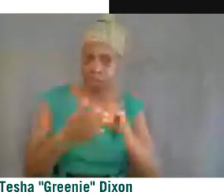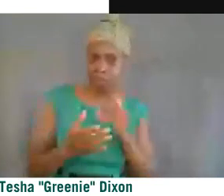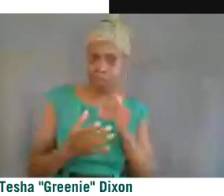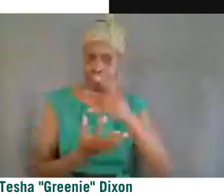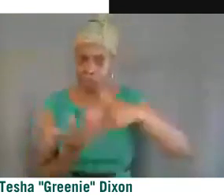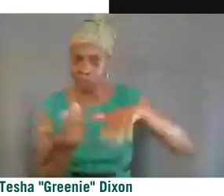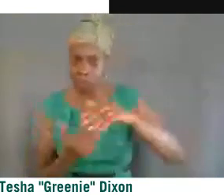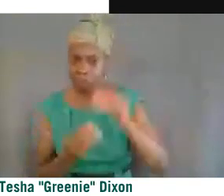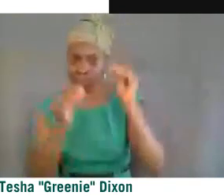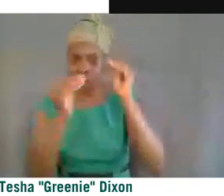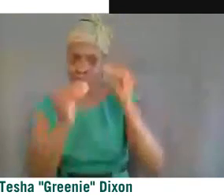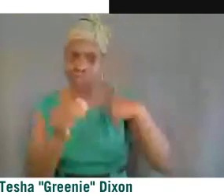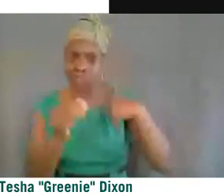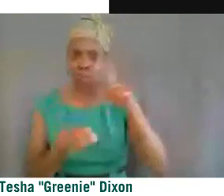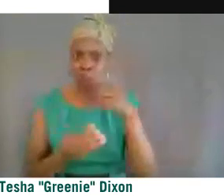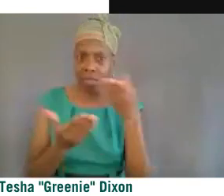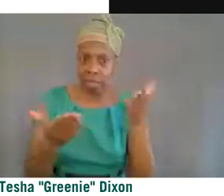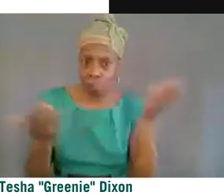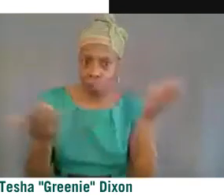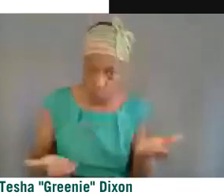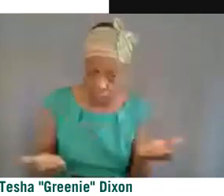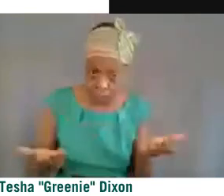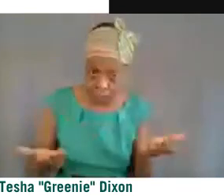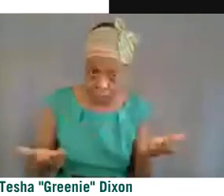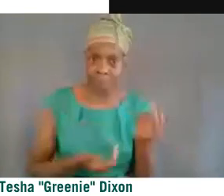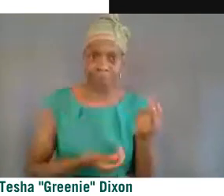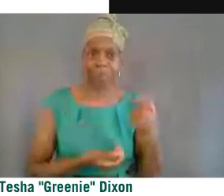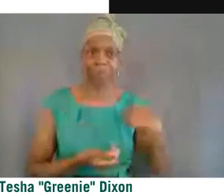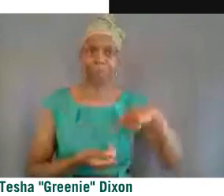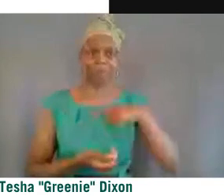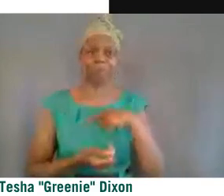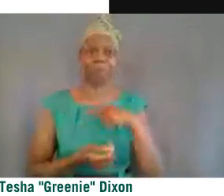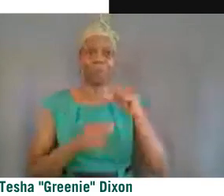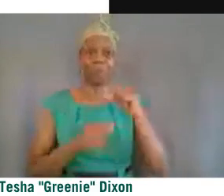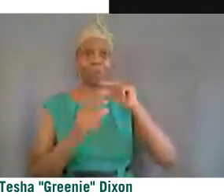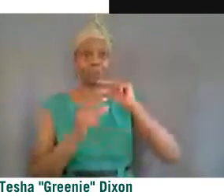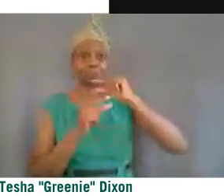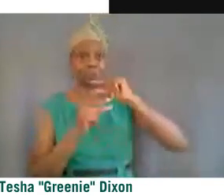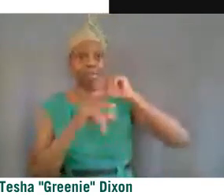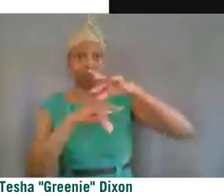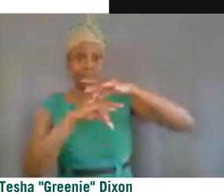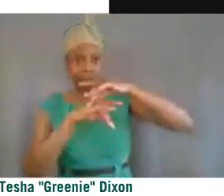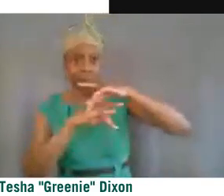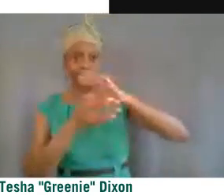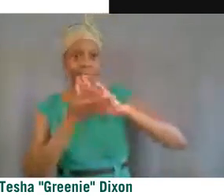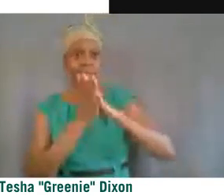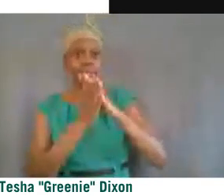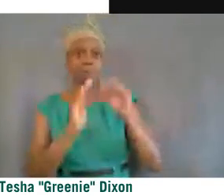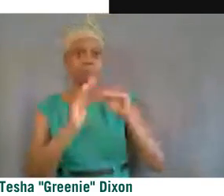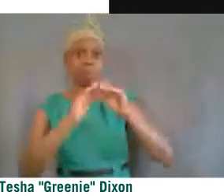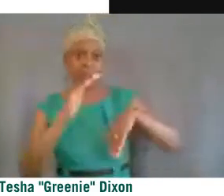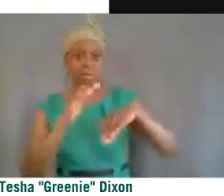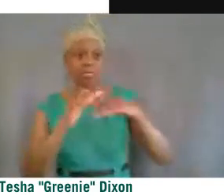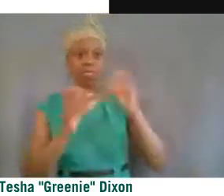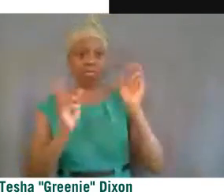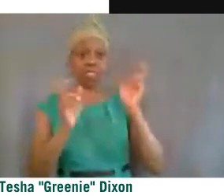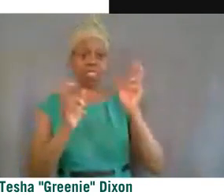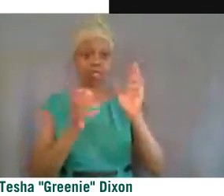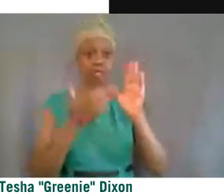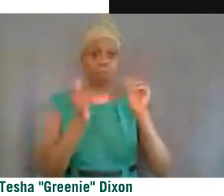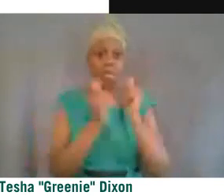us one thing, is that we geography can become less of an issue, I think, than it used to be. And